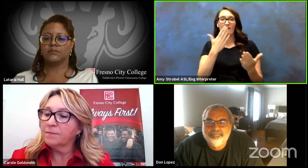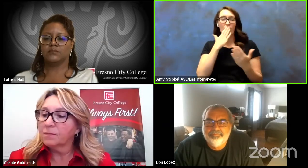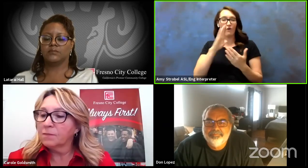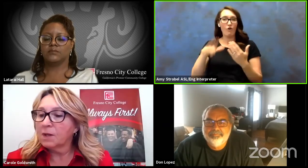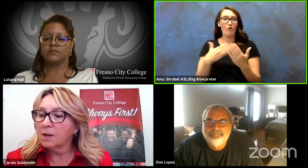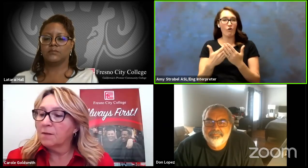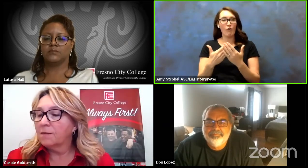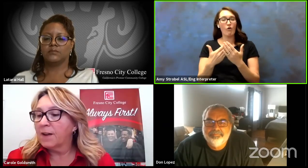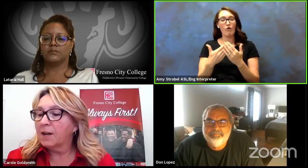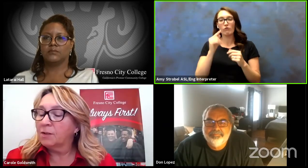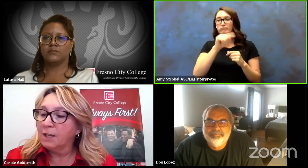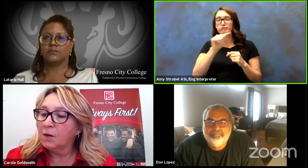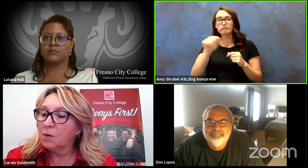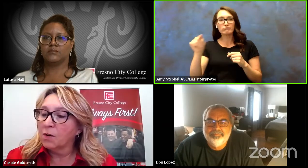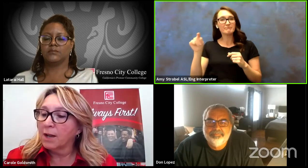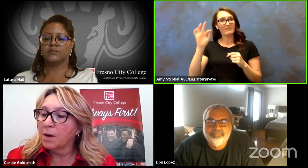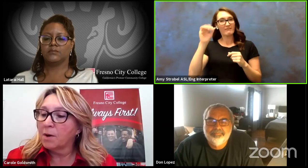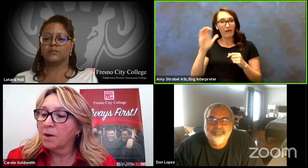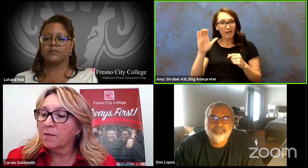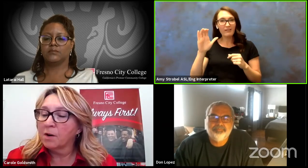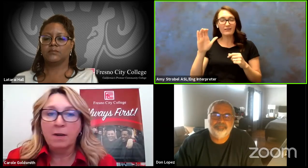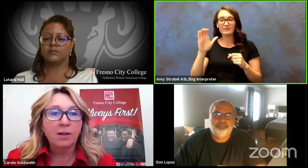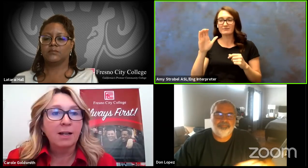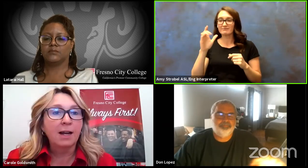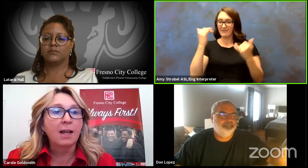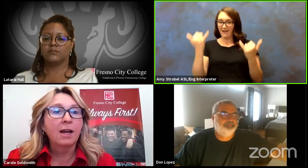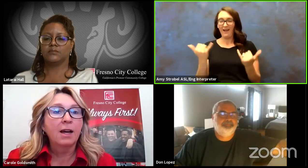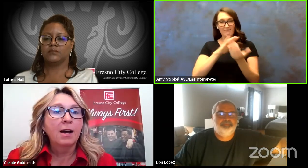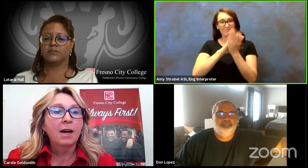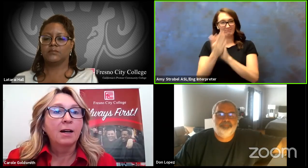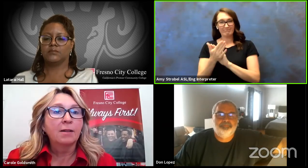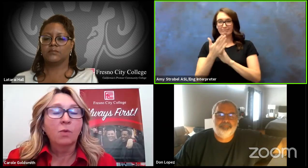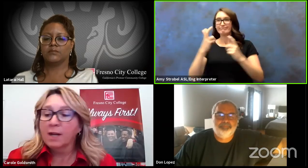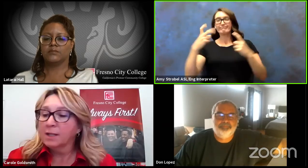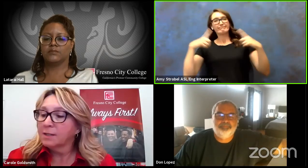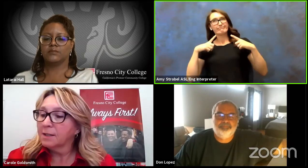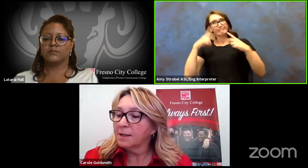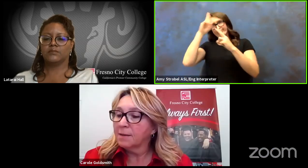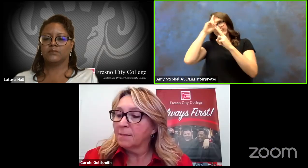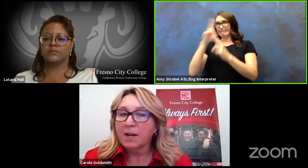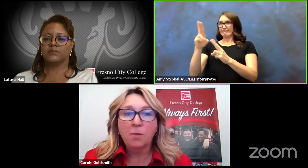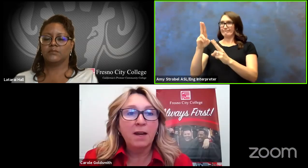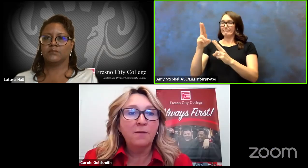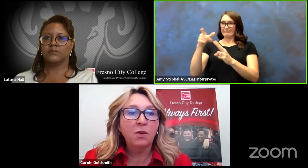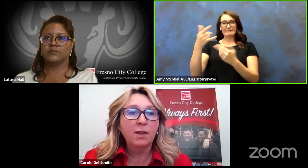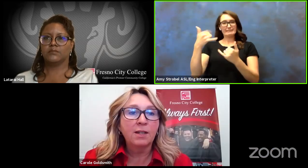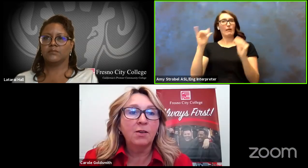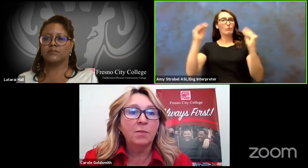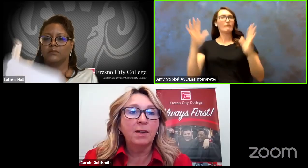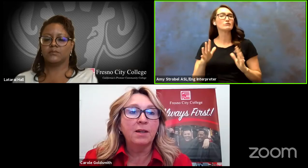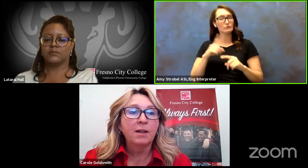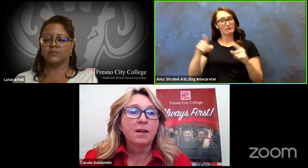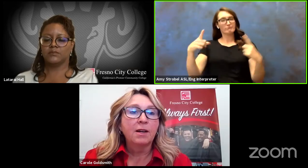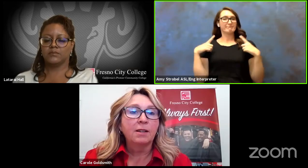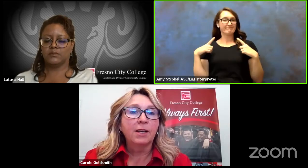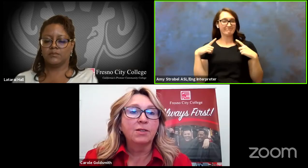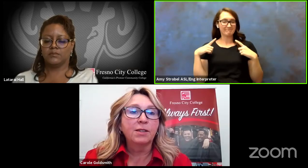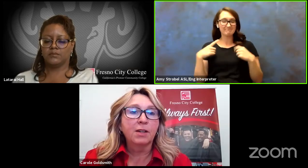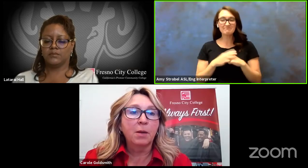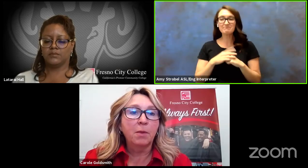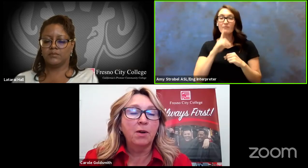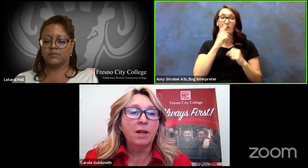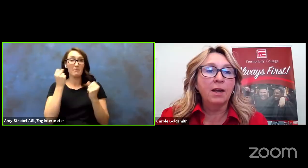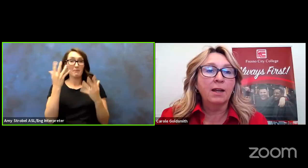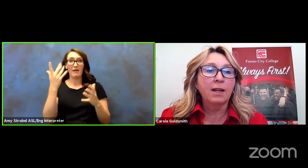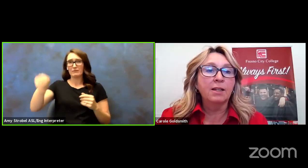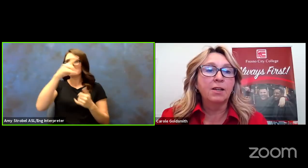faculty who are now part of our Emeriti ranks. I know many of you continue to be leaders